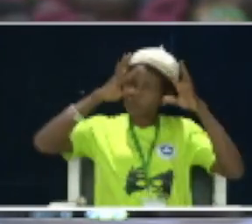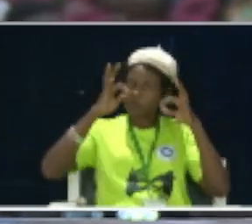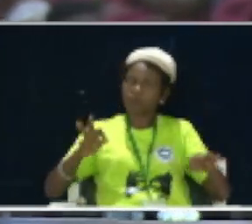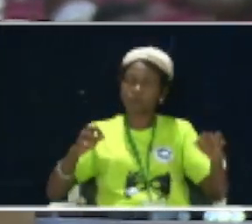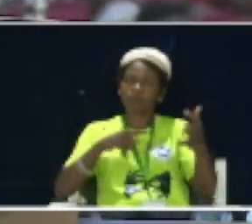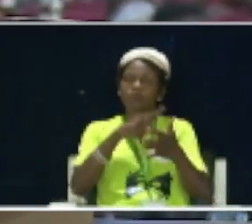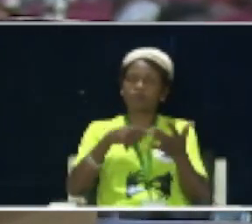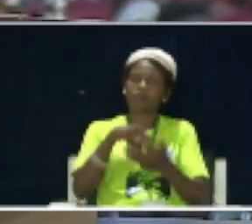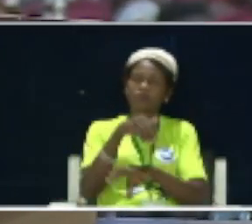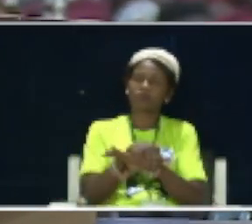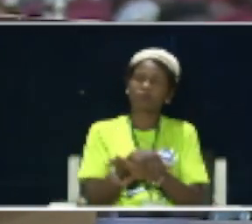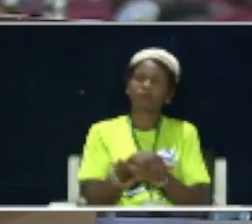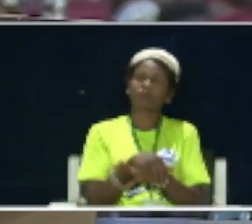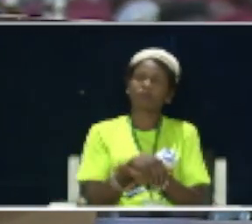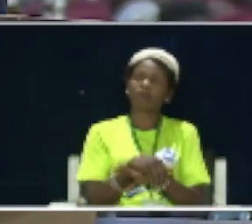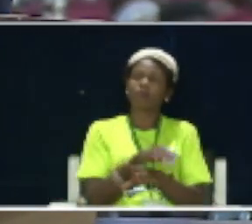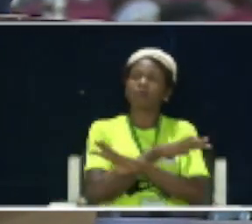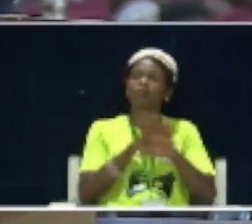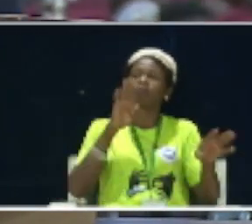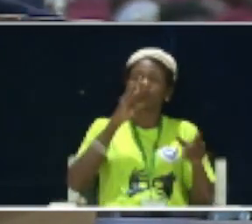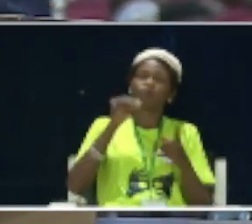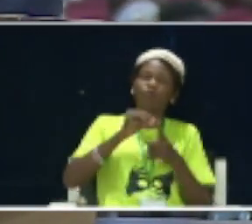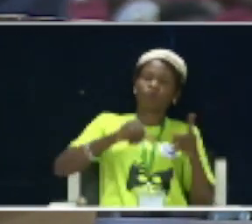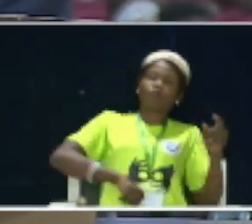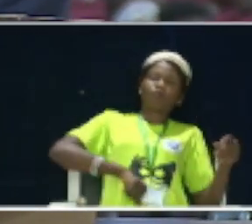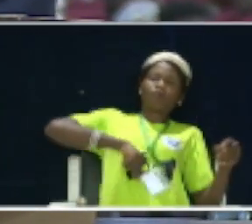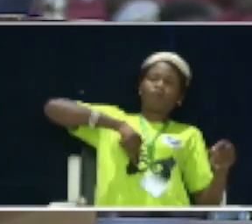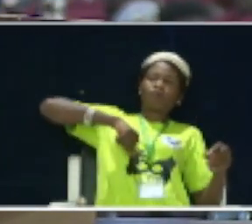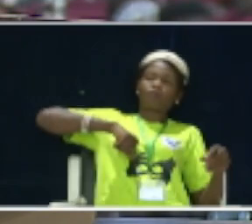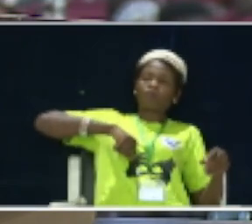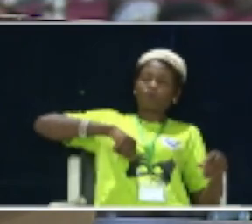tonight. Don't be too proud